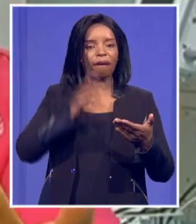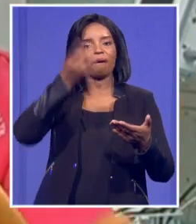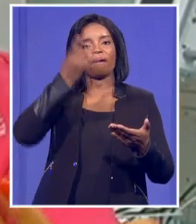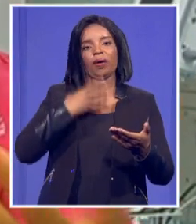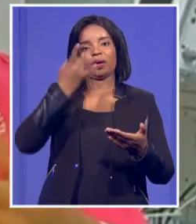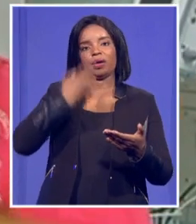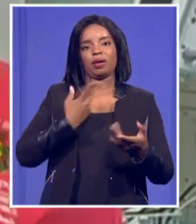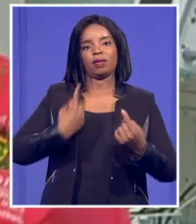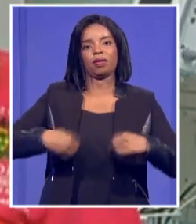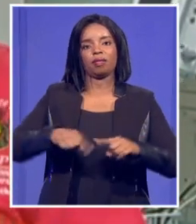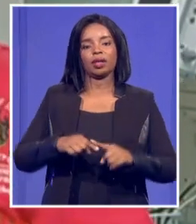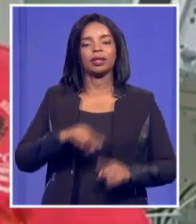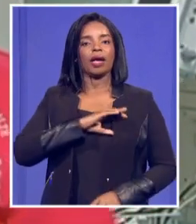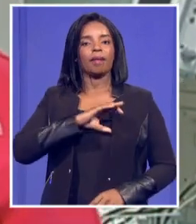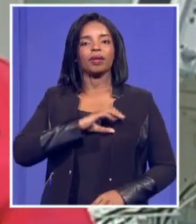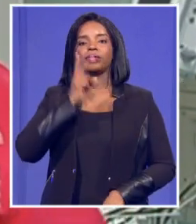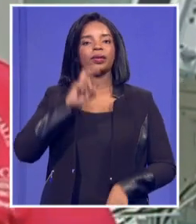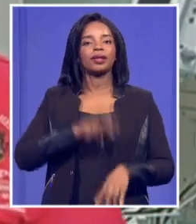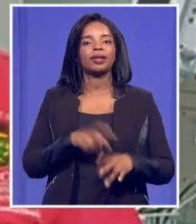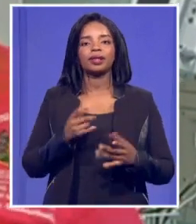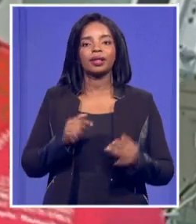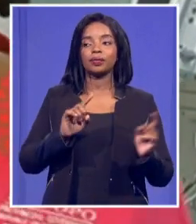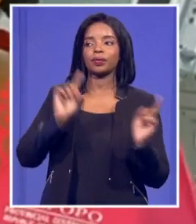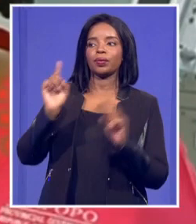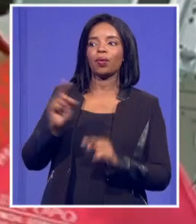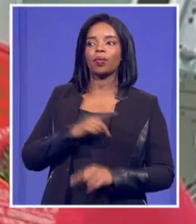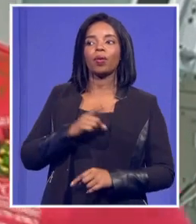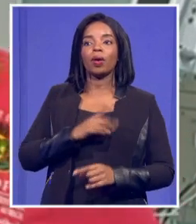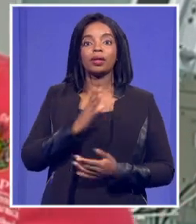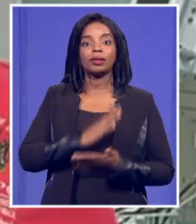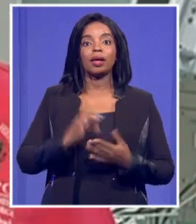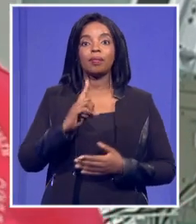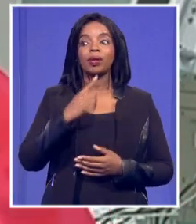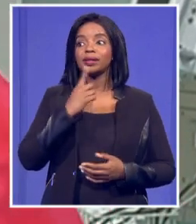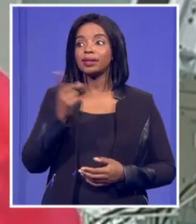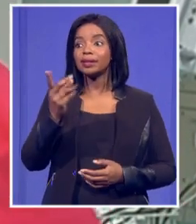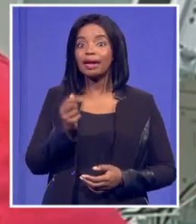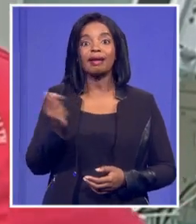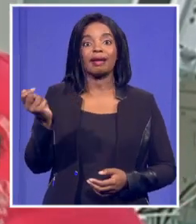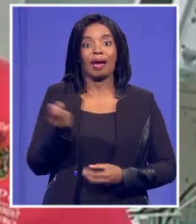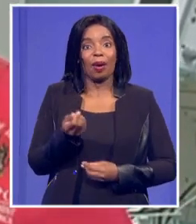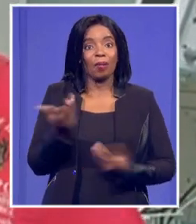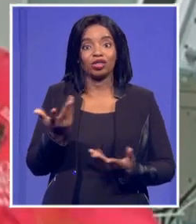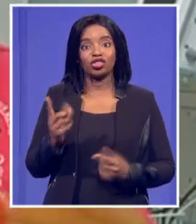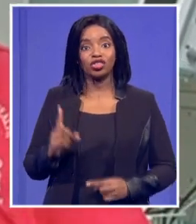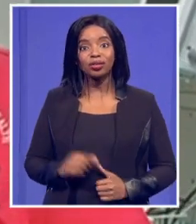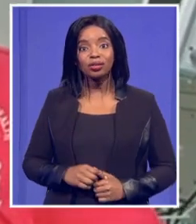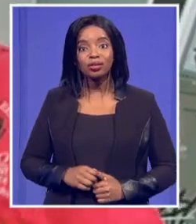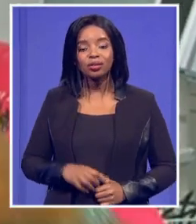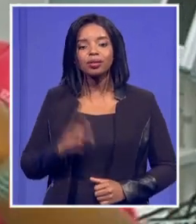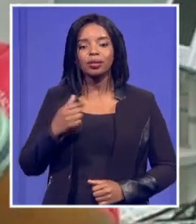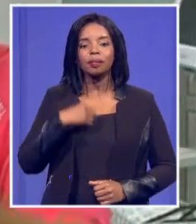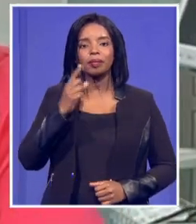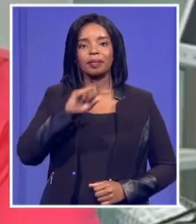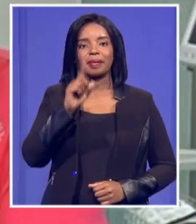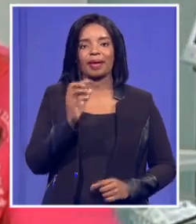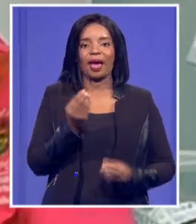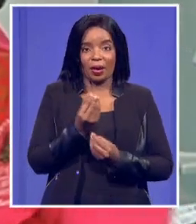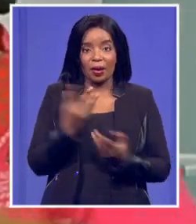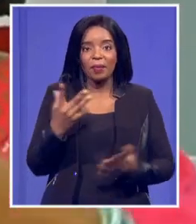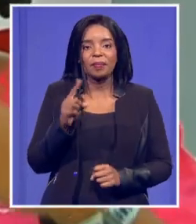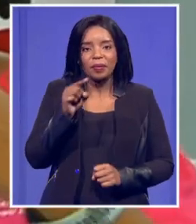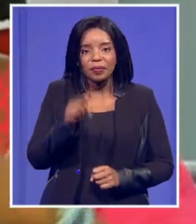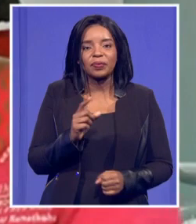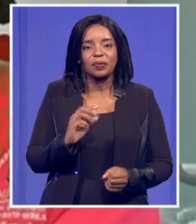to travel. You see, if somebody was saying, how much does this equipment cost? But my question is, how much does it cost for you to get an